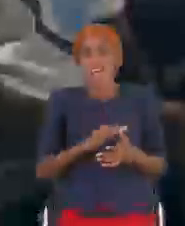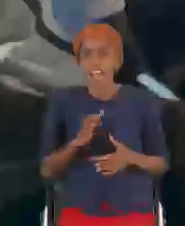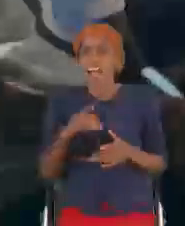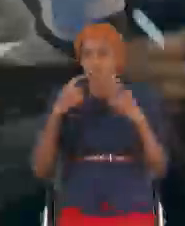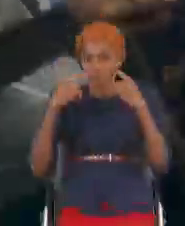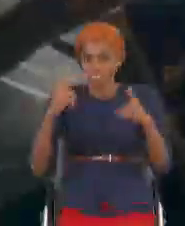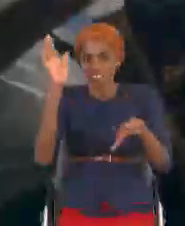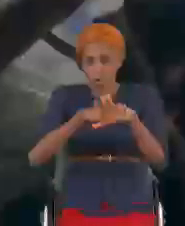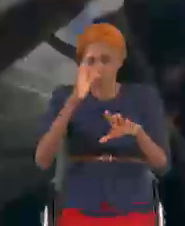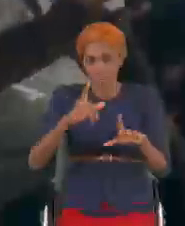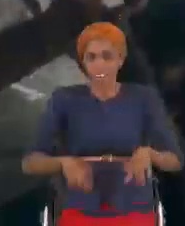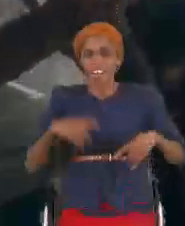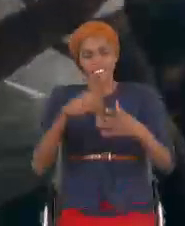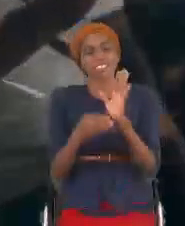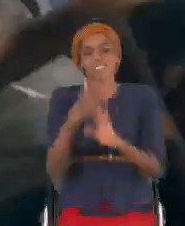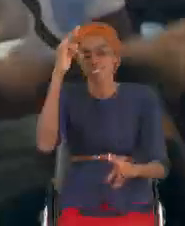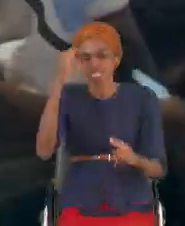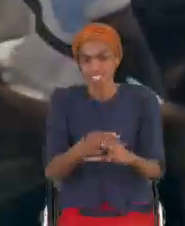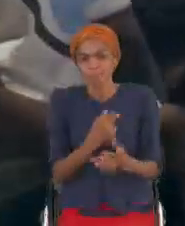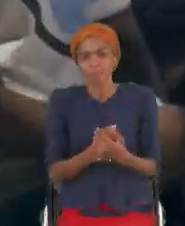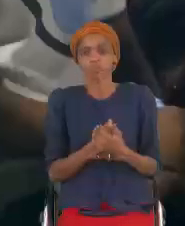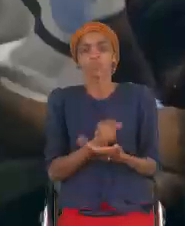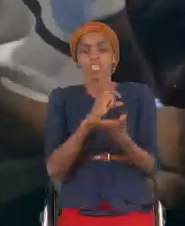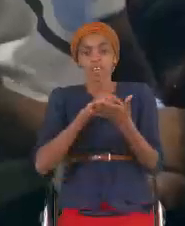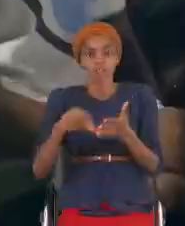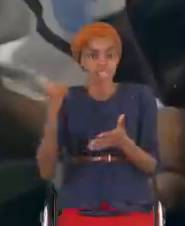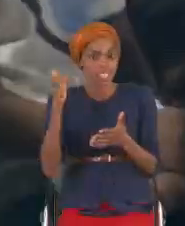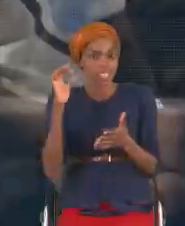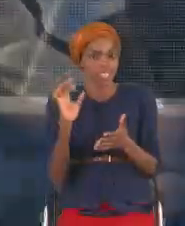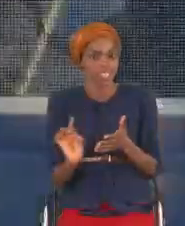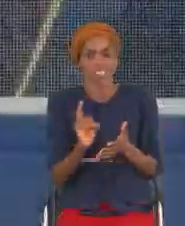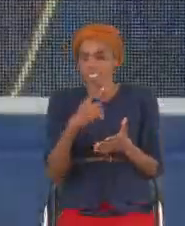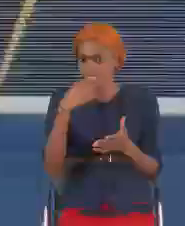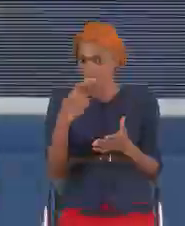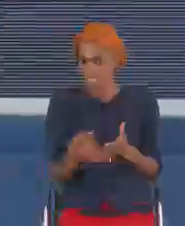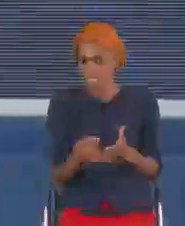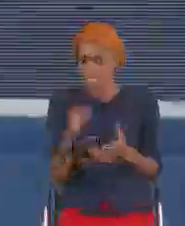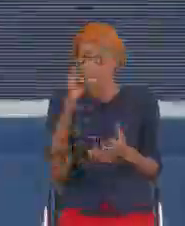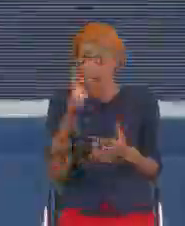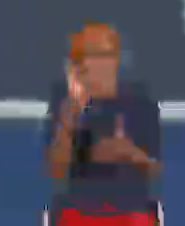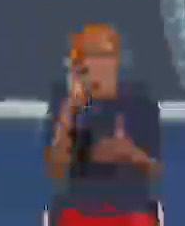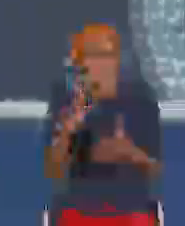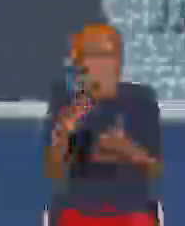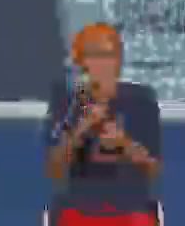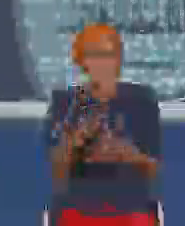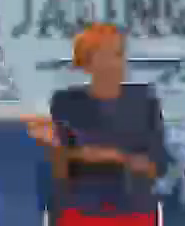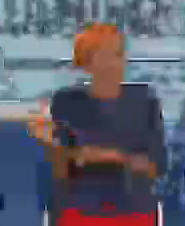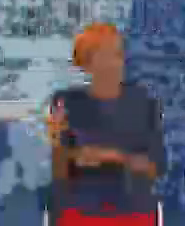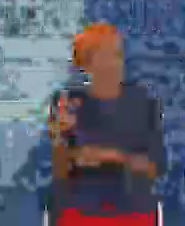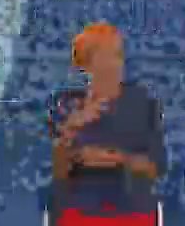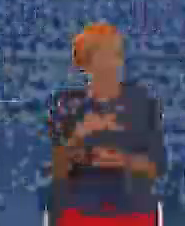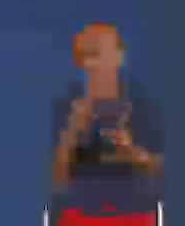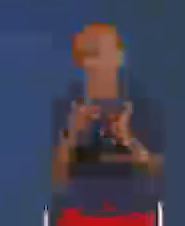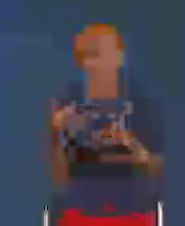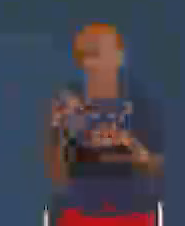in Jesus' name. And then in verse 18, it says, they shall take off serpents, and if they drink